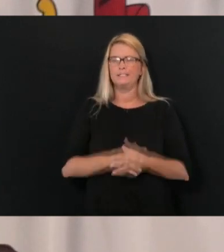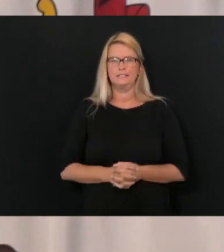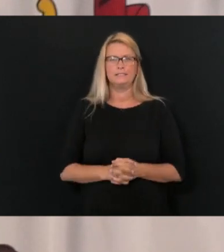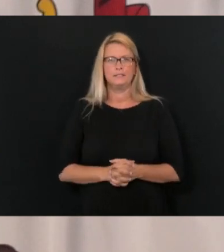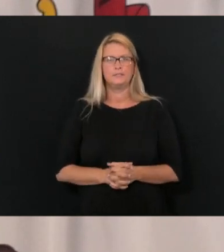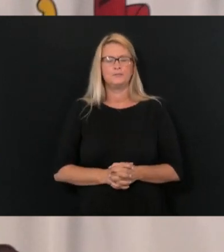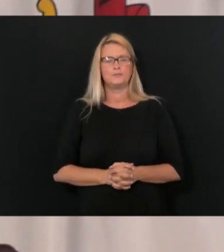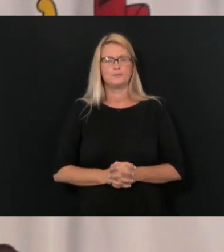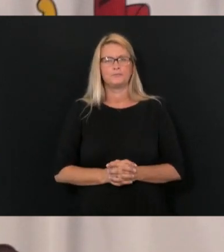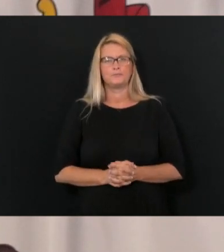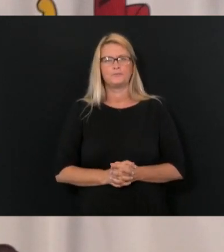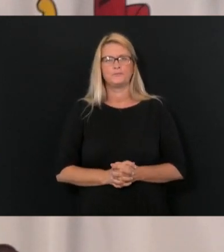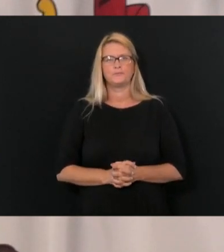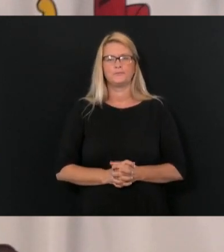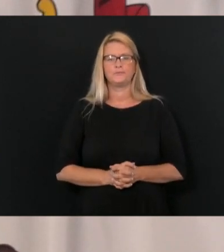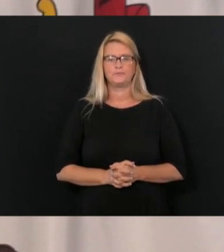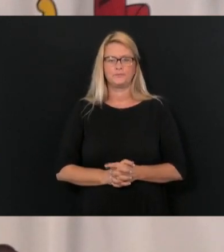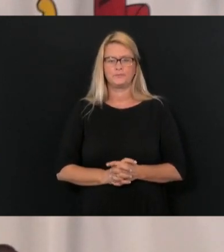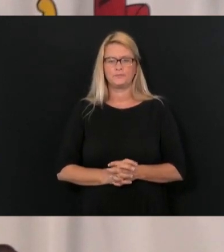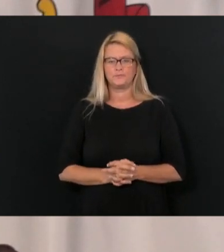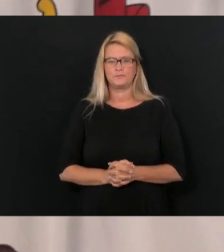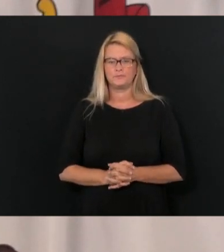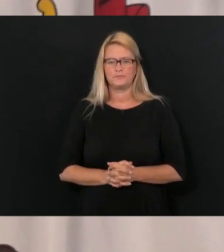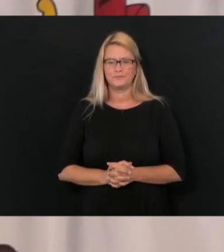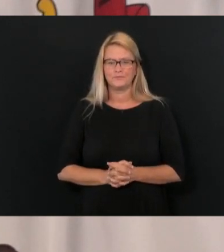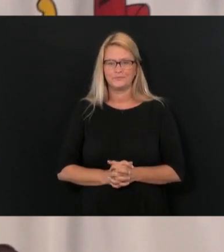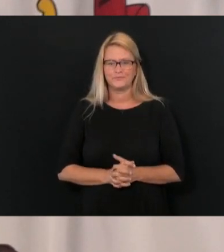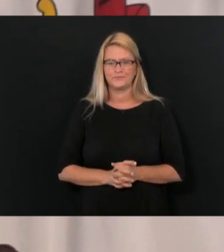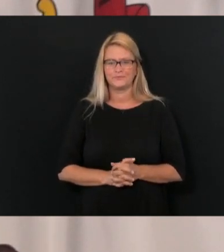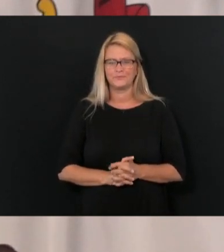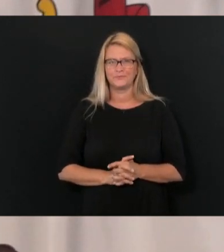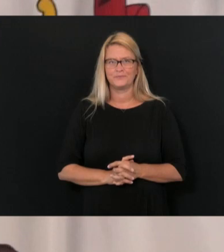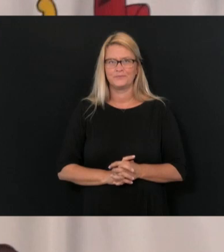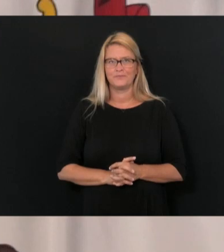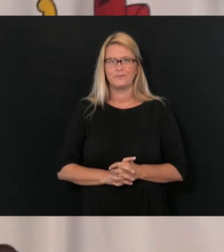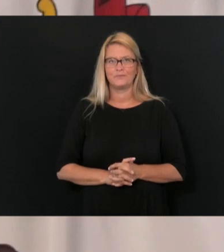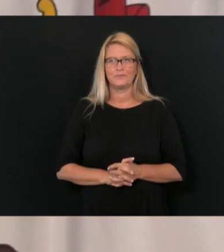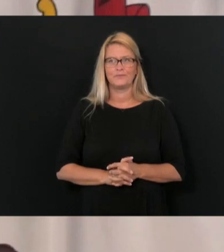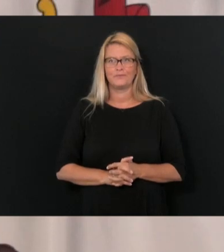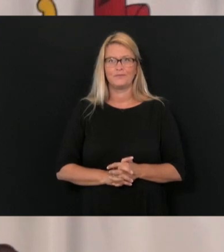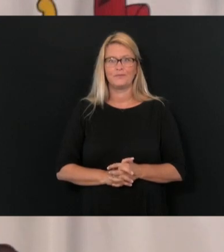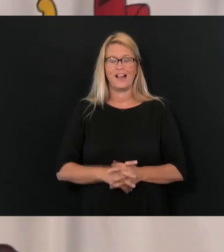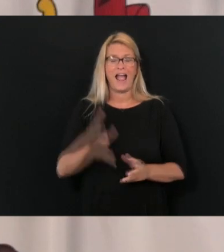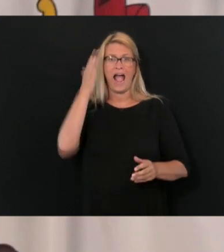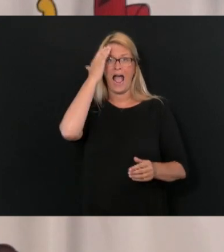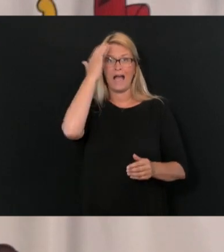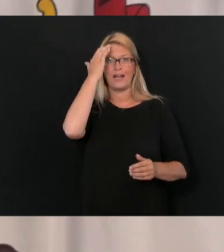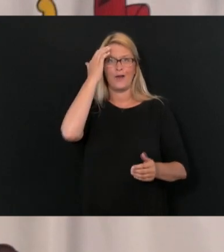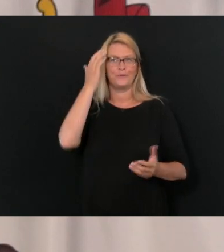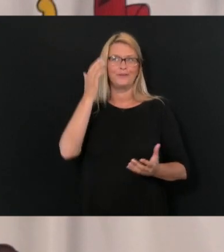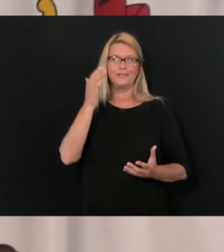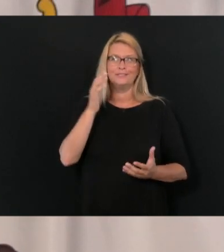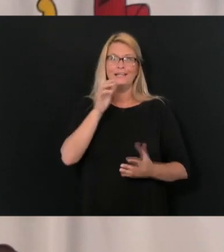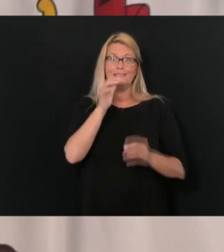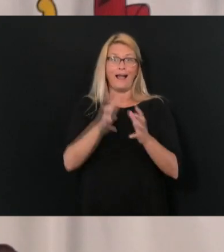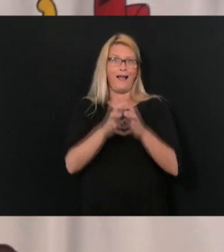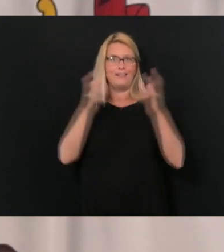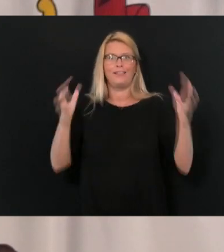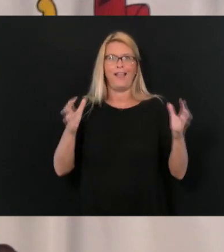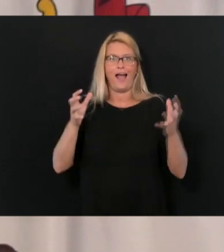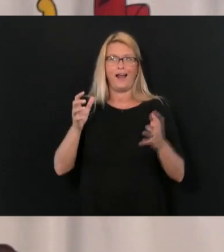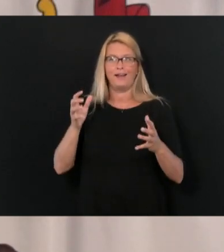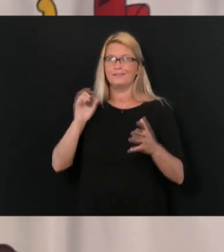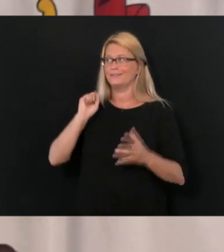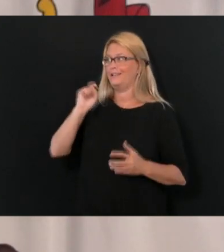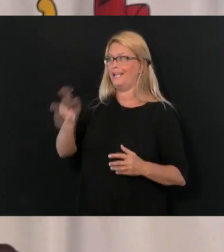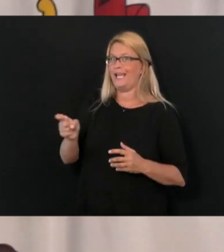that, and I know that it is a small token of thanks for all that you're doing.